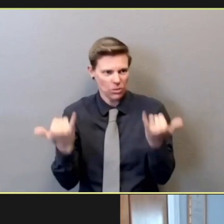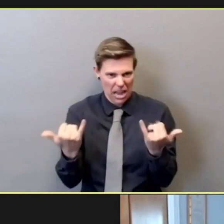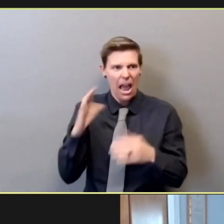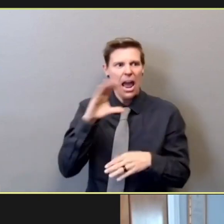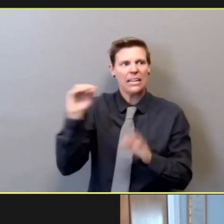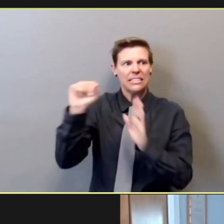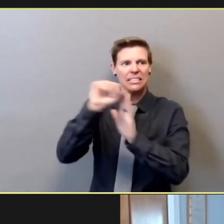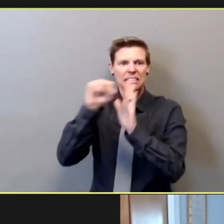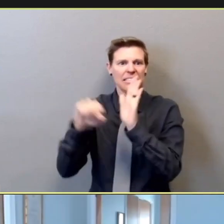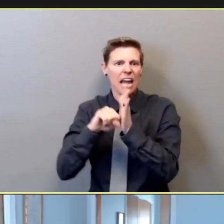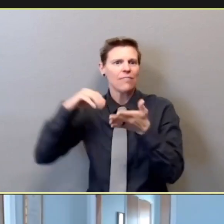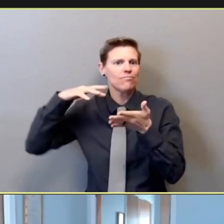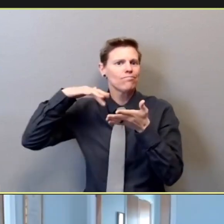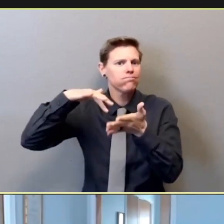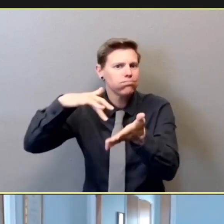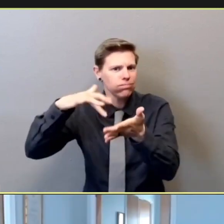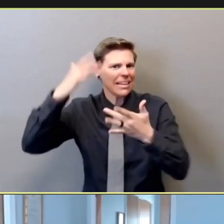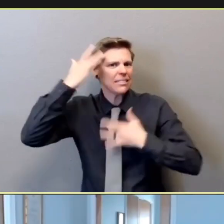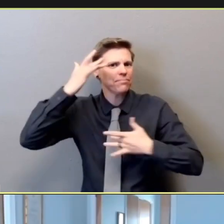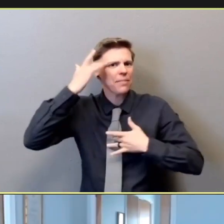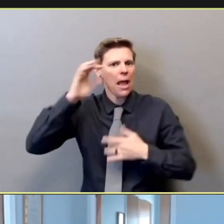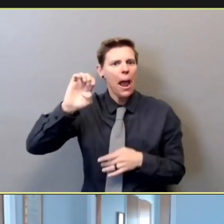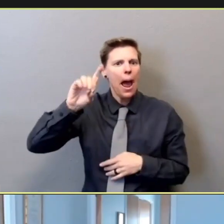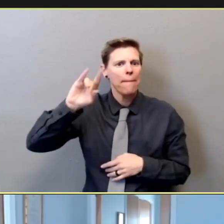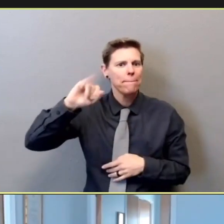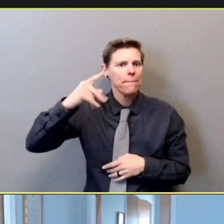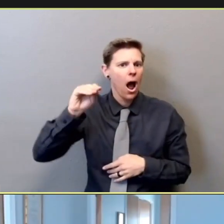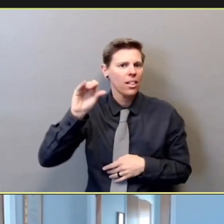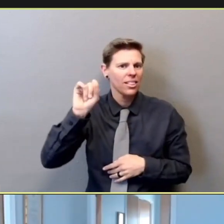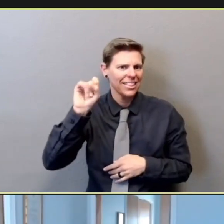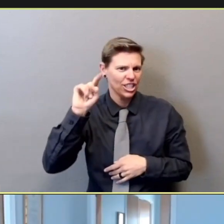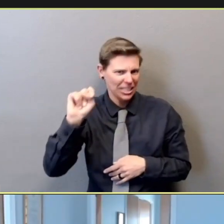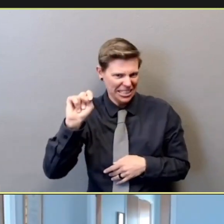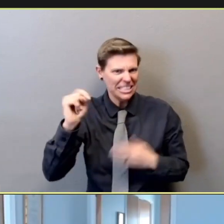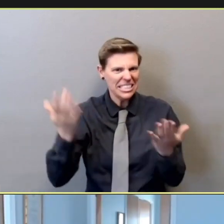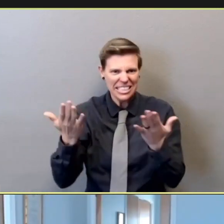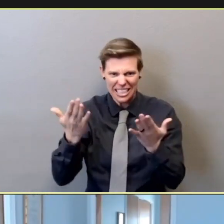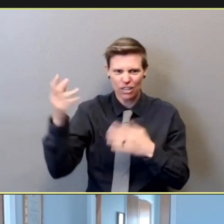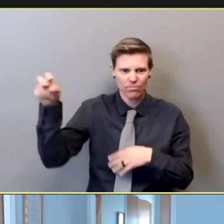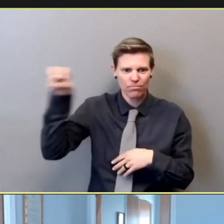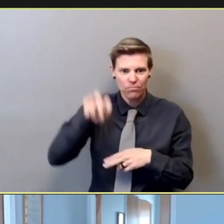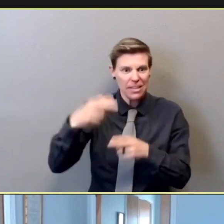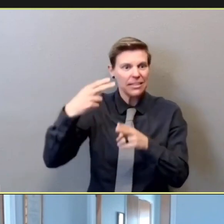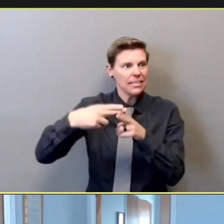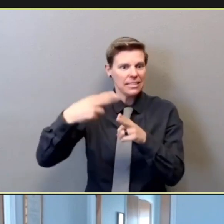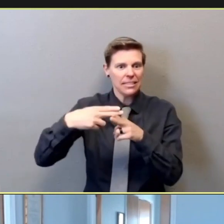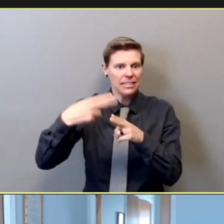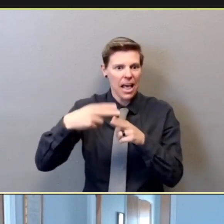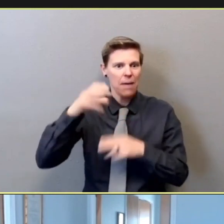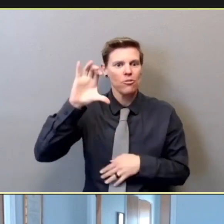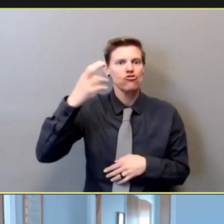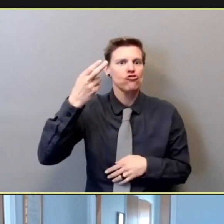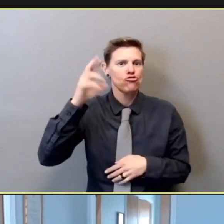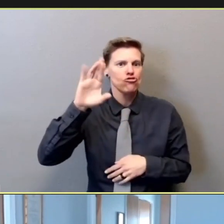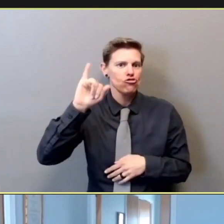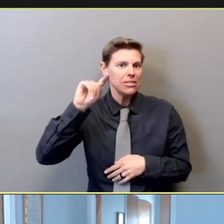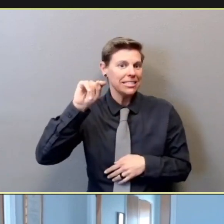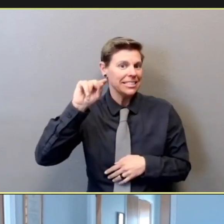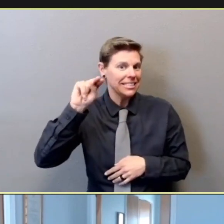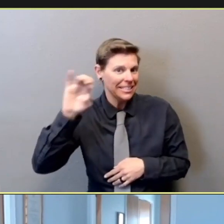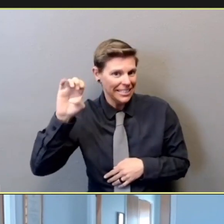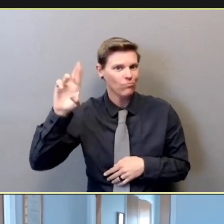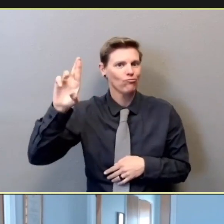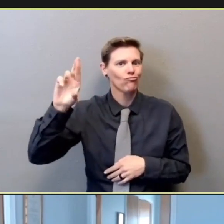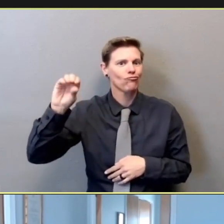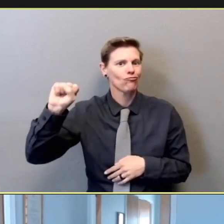Mexico, Dr. Christine Ross. And so, hi, how are you all doing today? We've